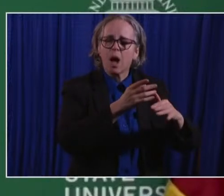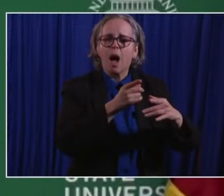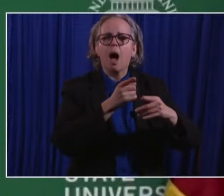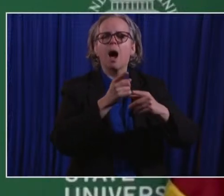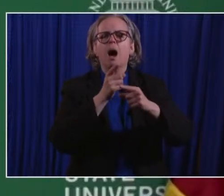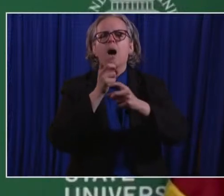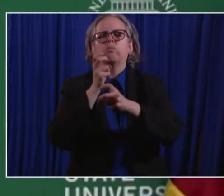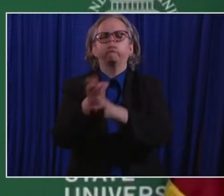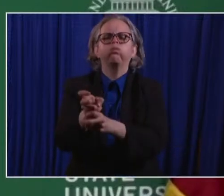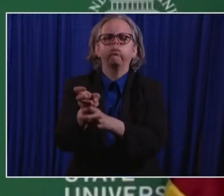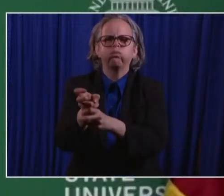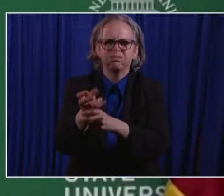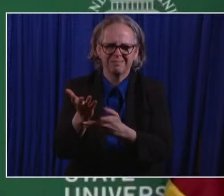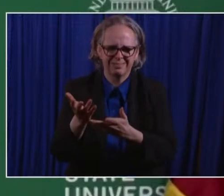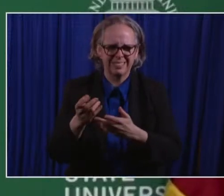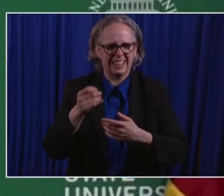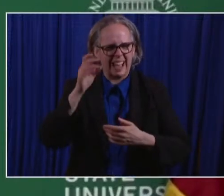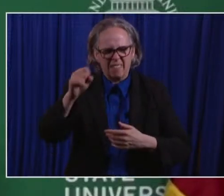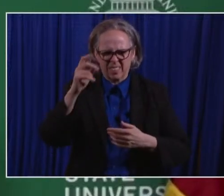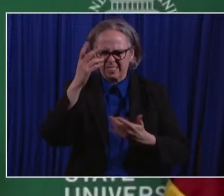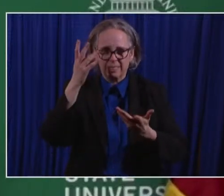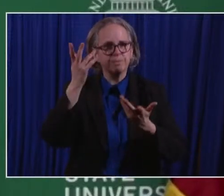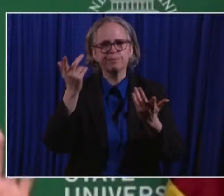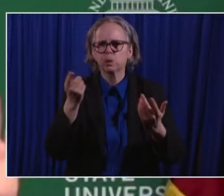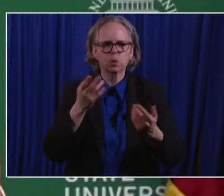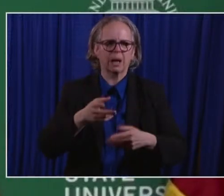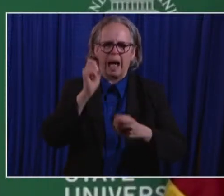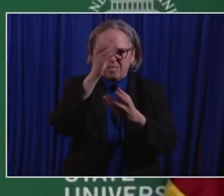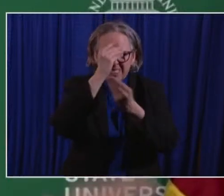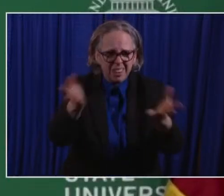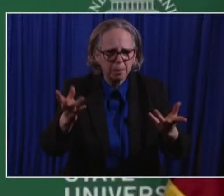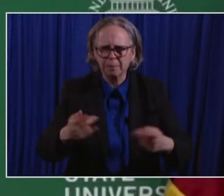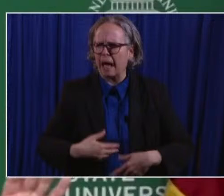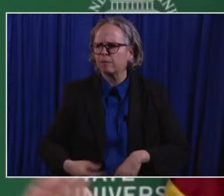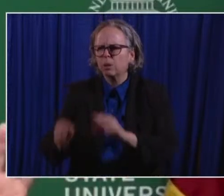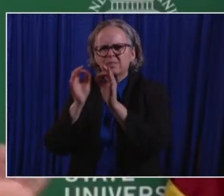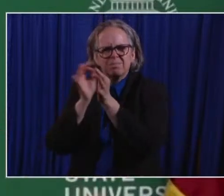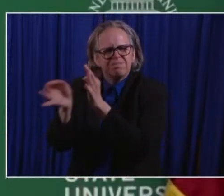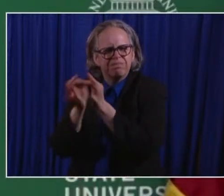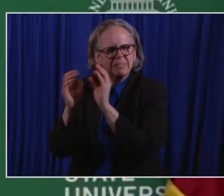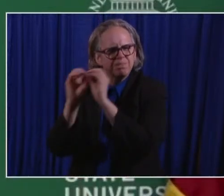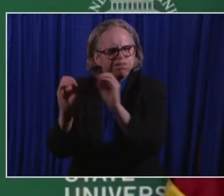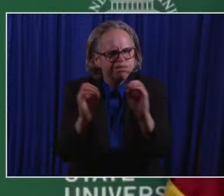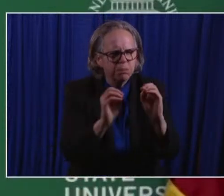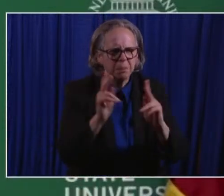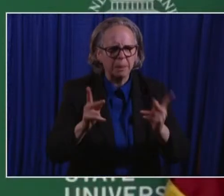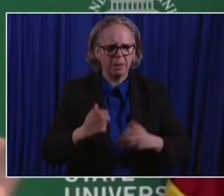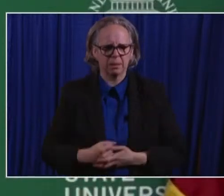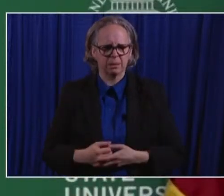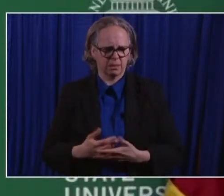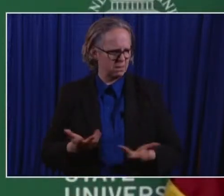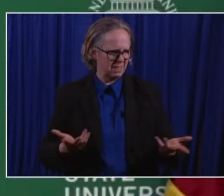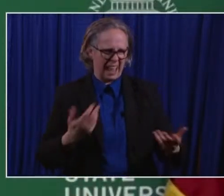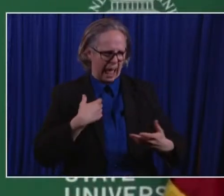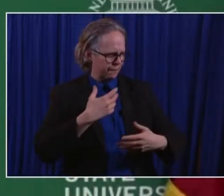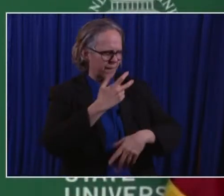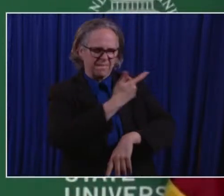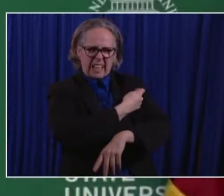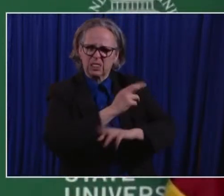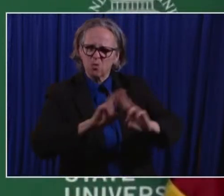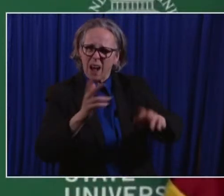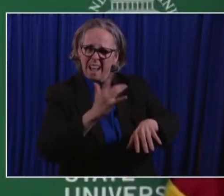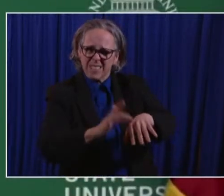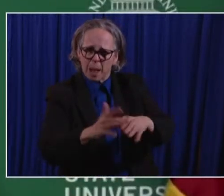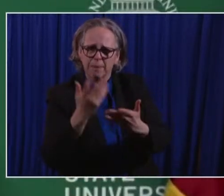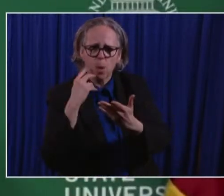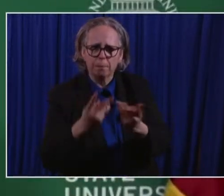make it available. We did that. Most of the ones who, that were said, yeah, I really, really, really want it. Most of them have already got it now. The ones who